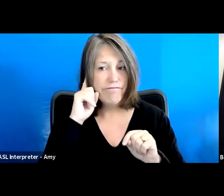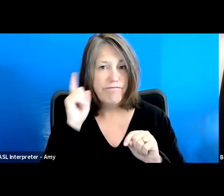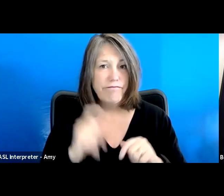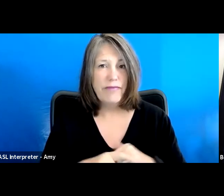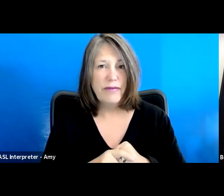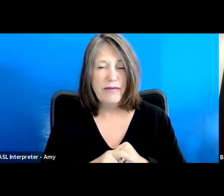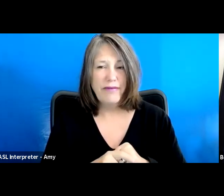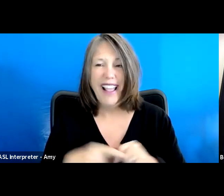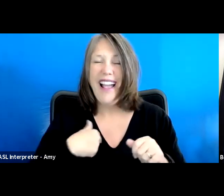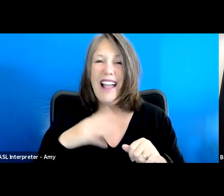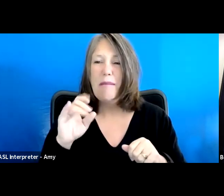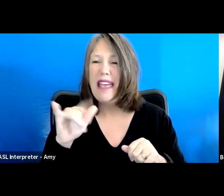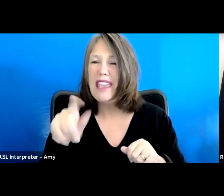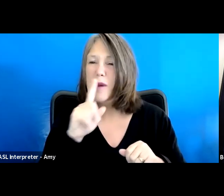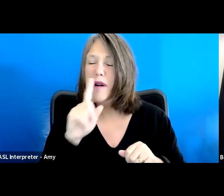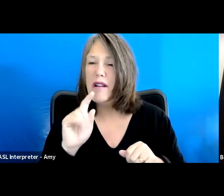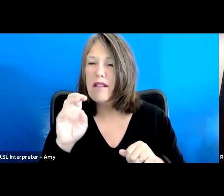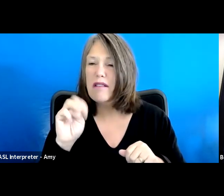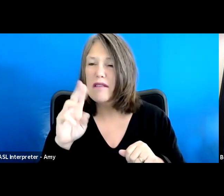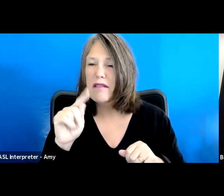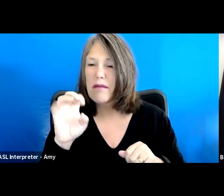Oh, Becky, you're muted.